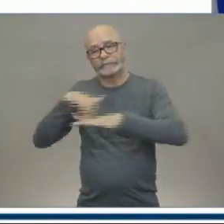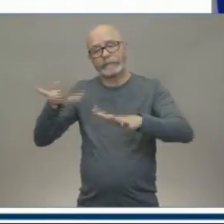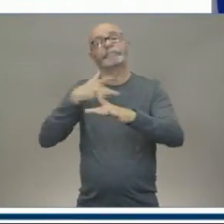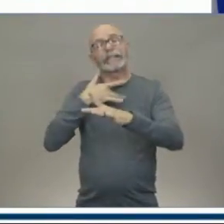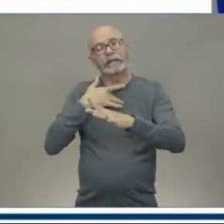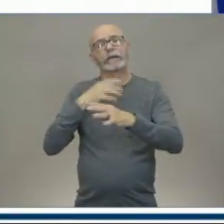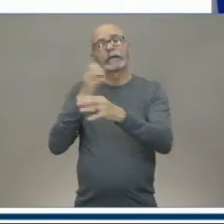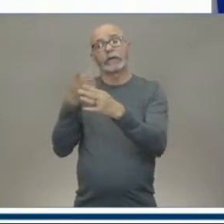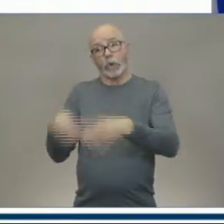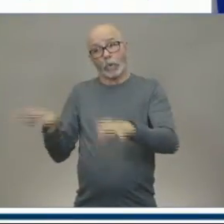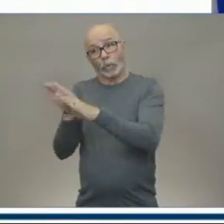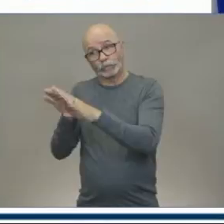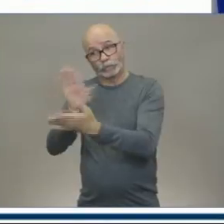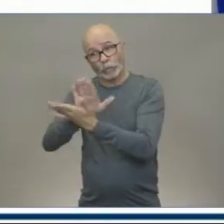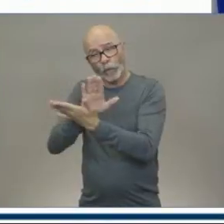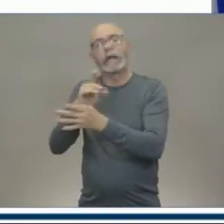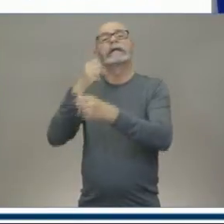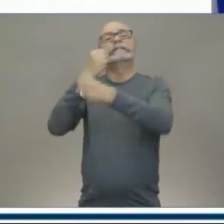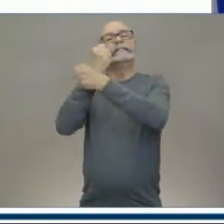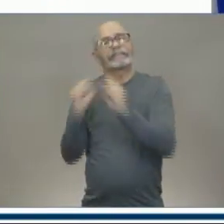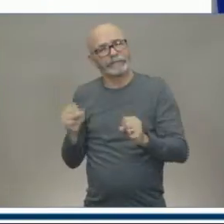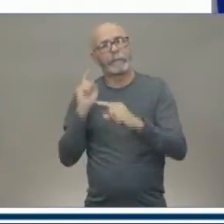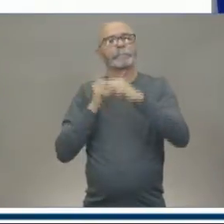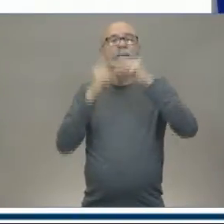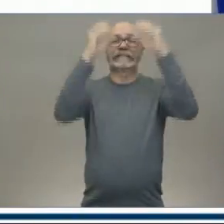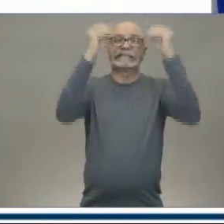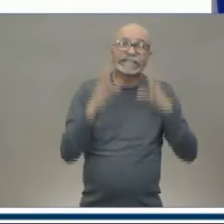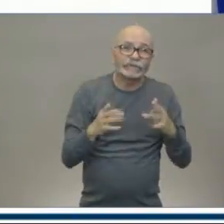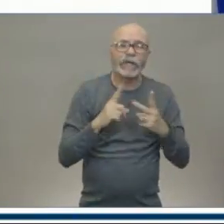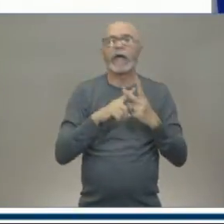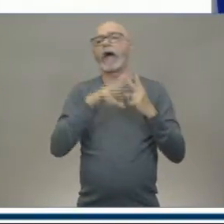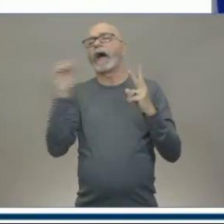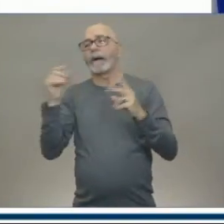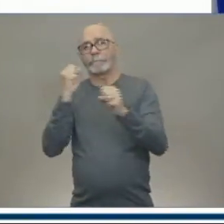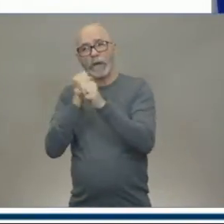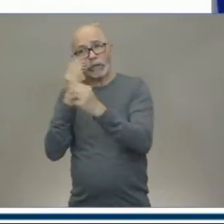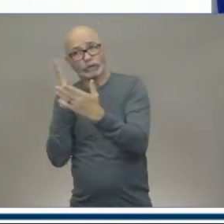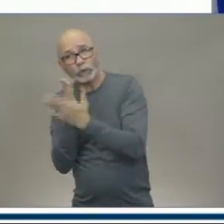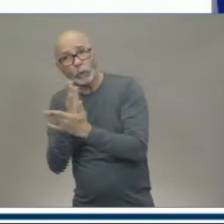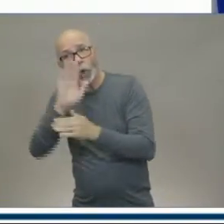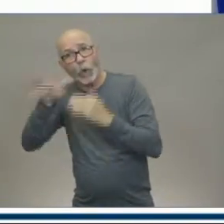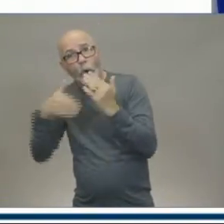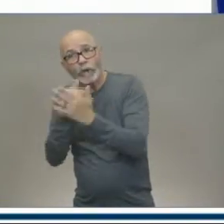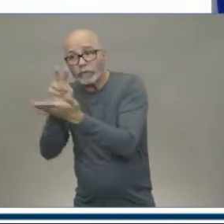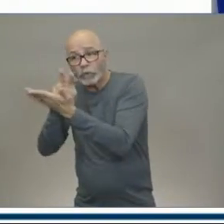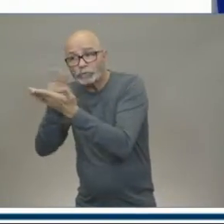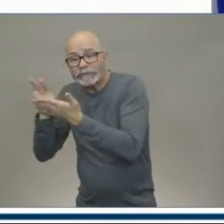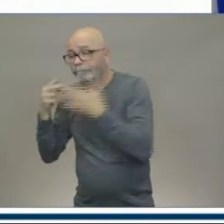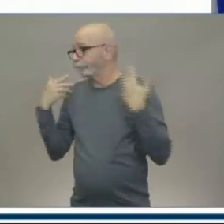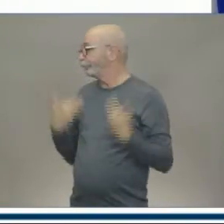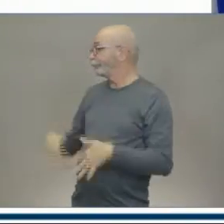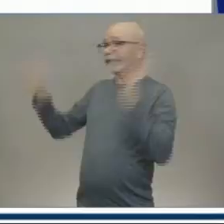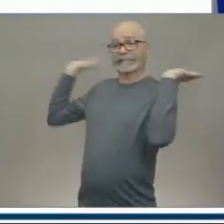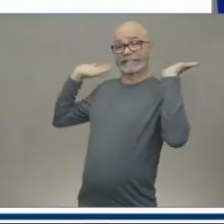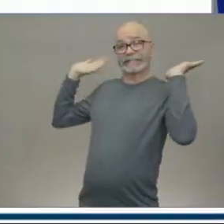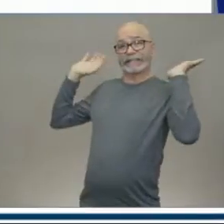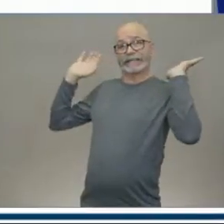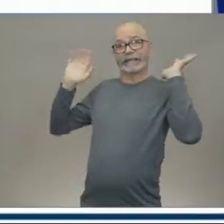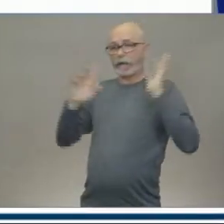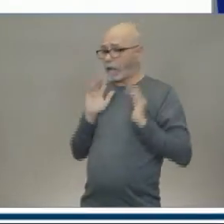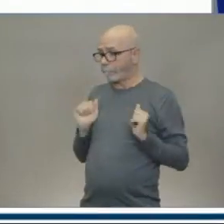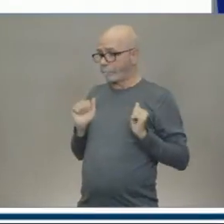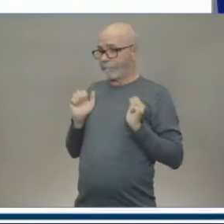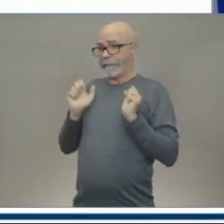and their educators to reassure their children that as they re-enter back into the school system, we will have done everything we can to deal with